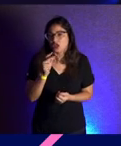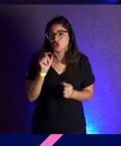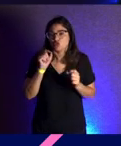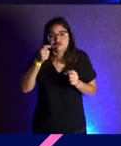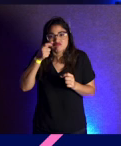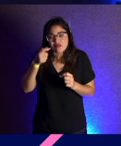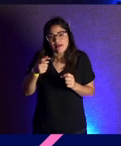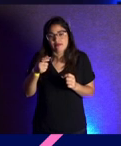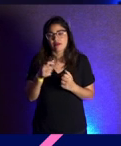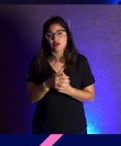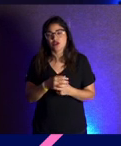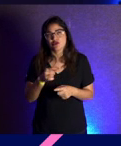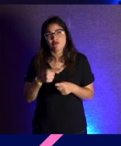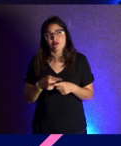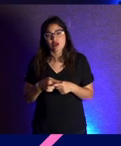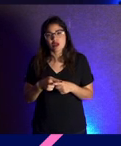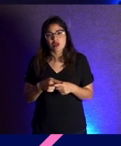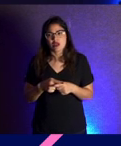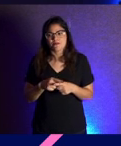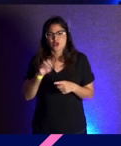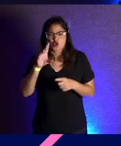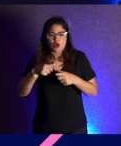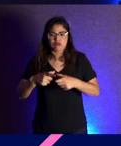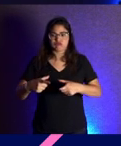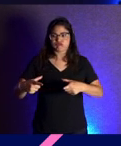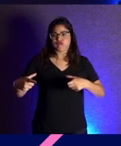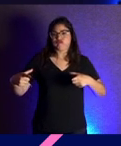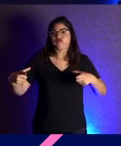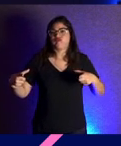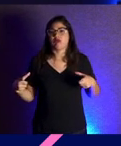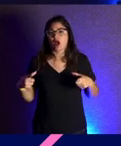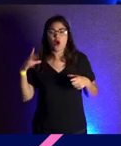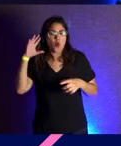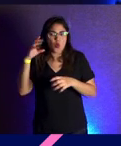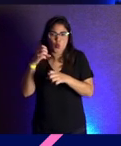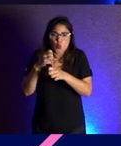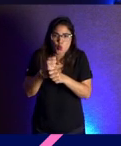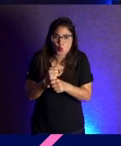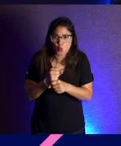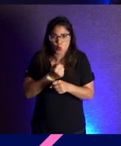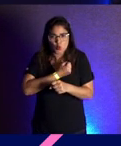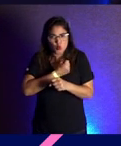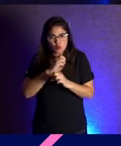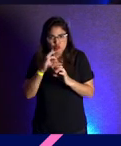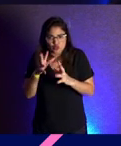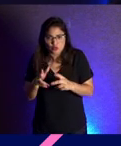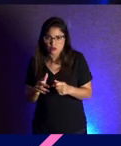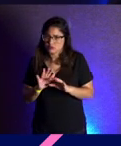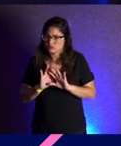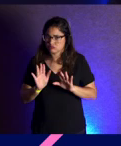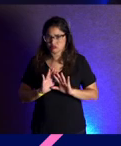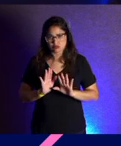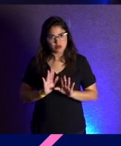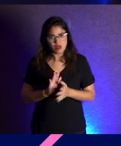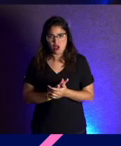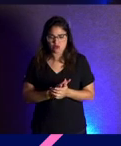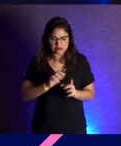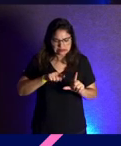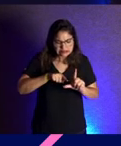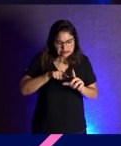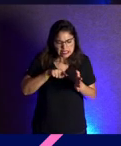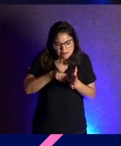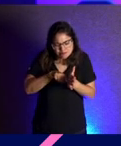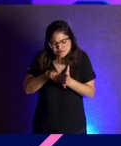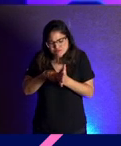the magic, not just the total message, but keep going into the evidence and say, all right, what's being hidden? What can we